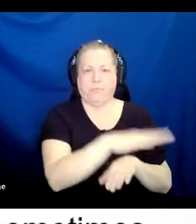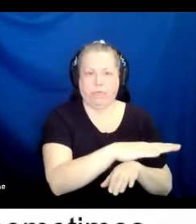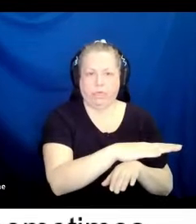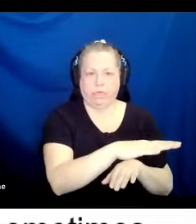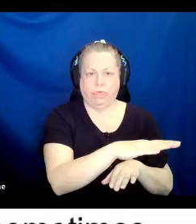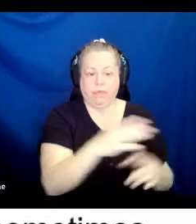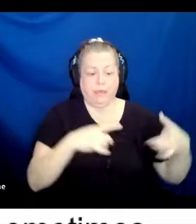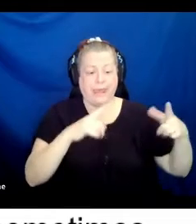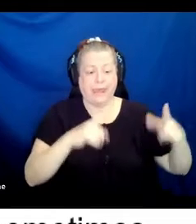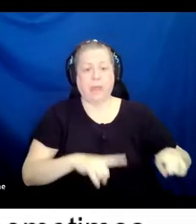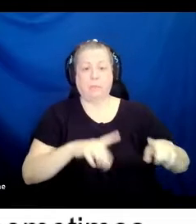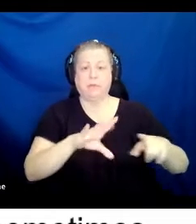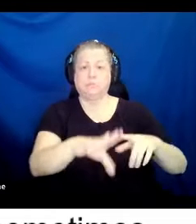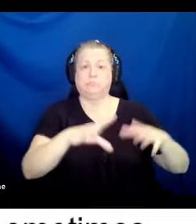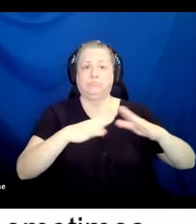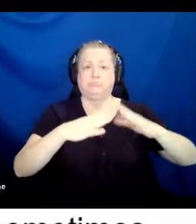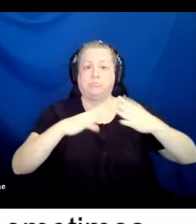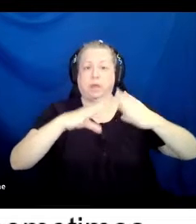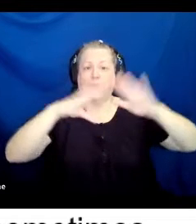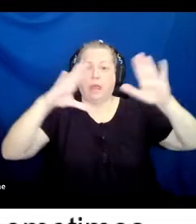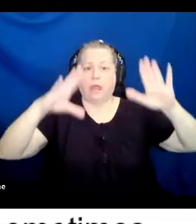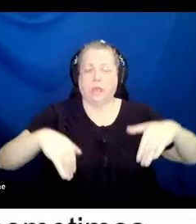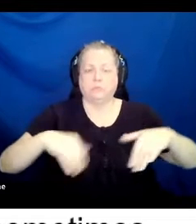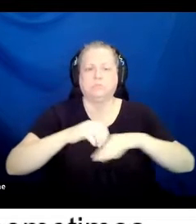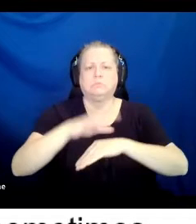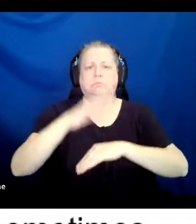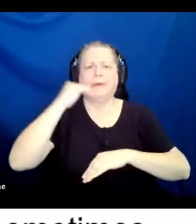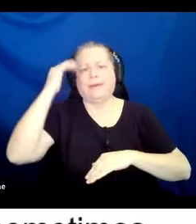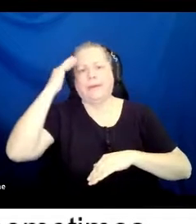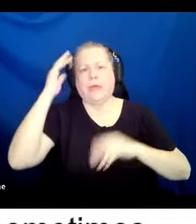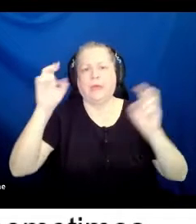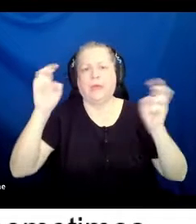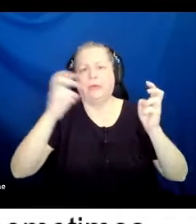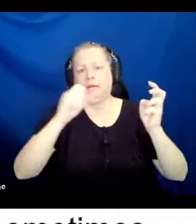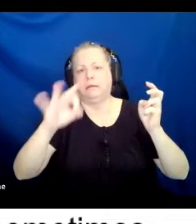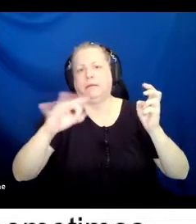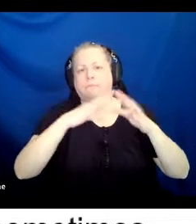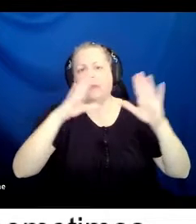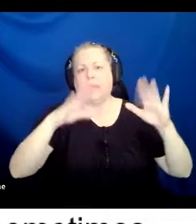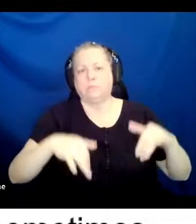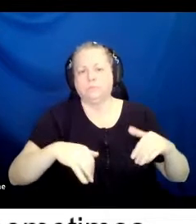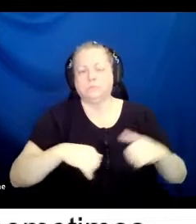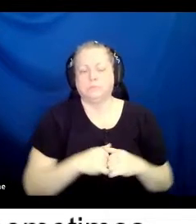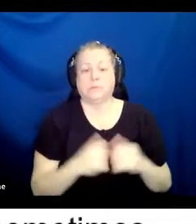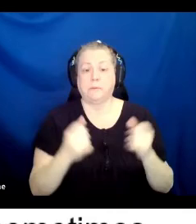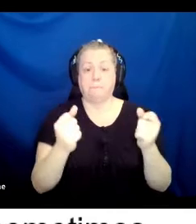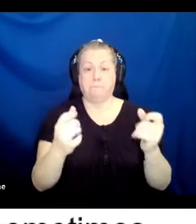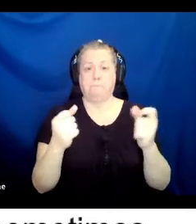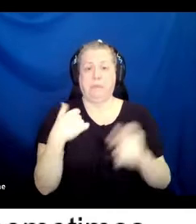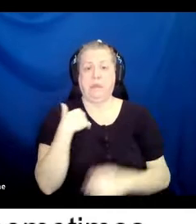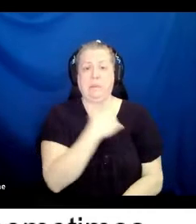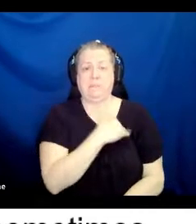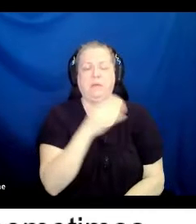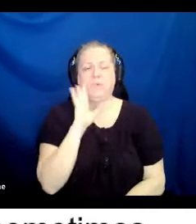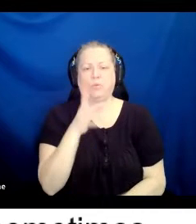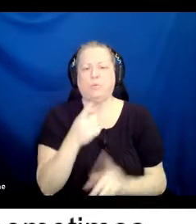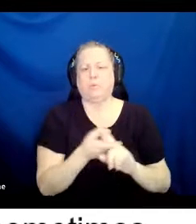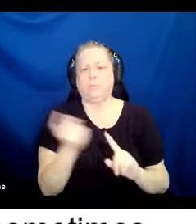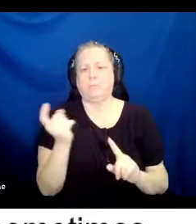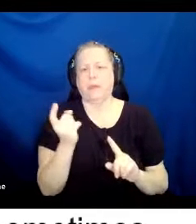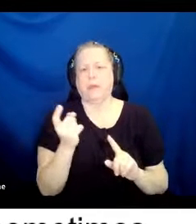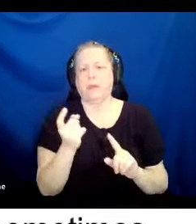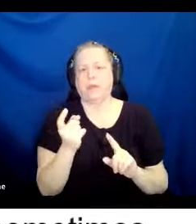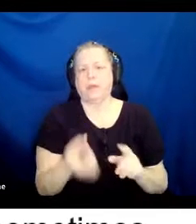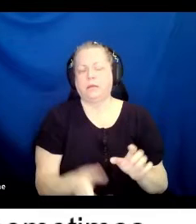household level and are sent to the head of household. Many members will be automatically renewed.